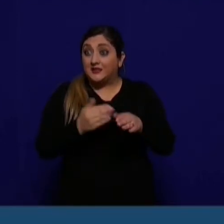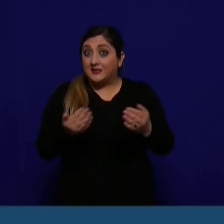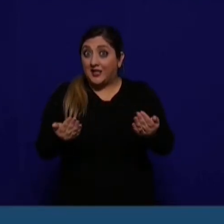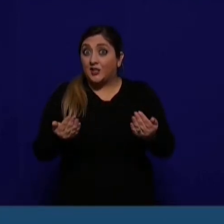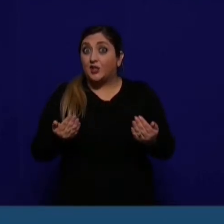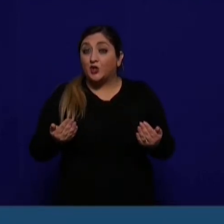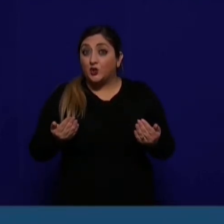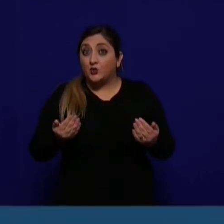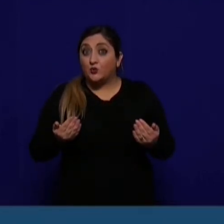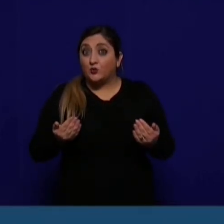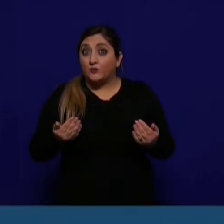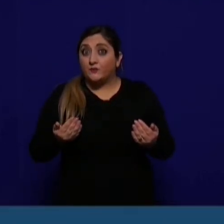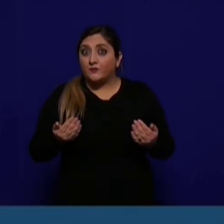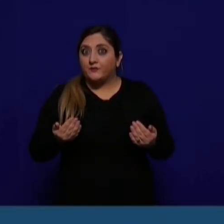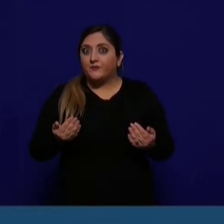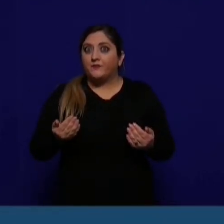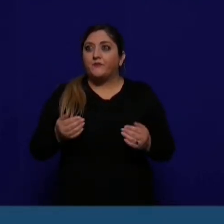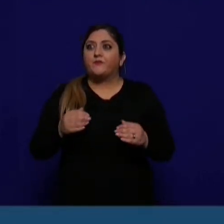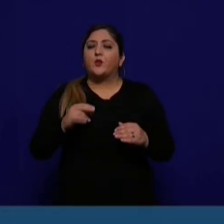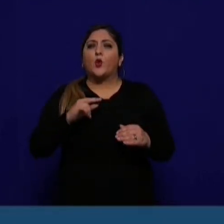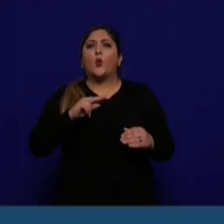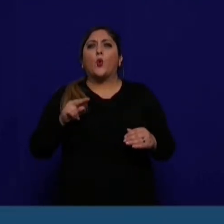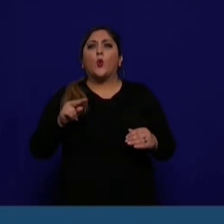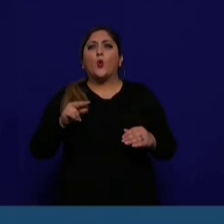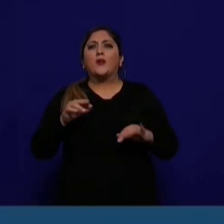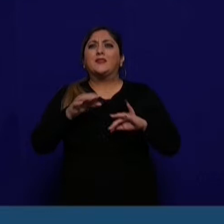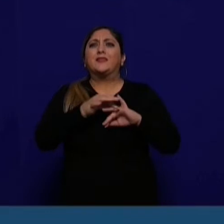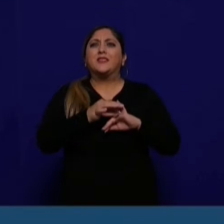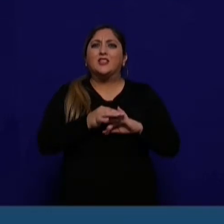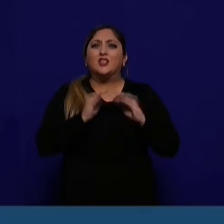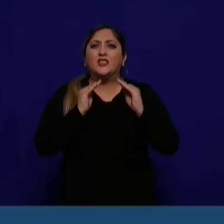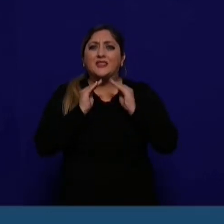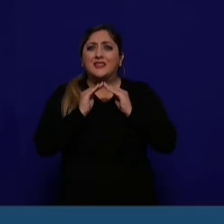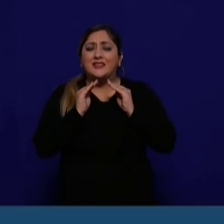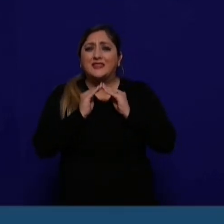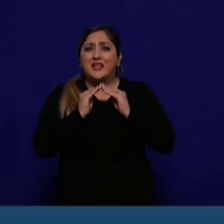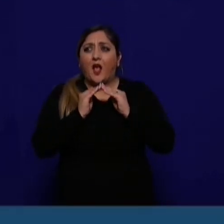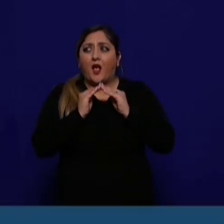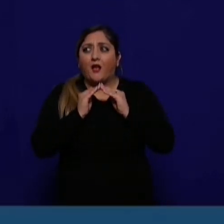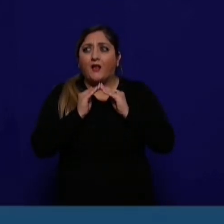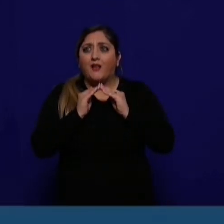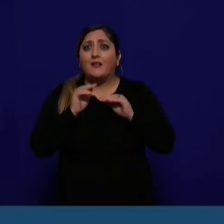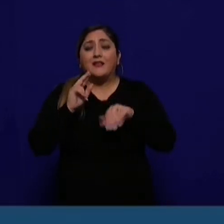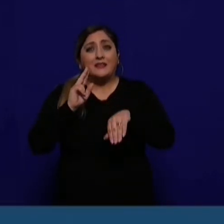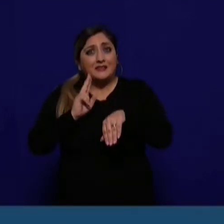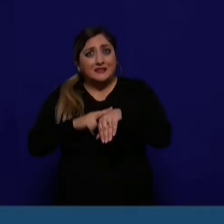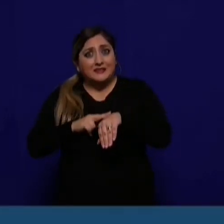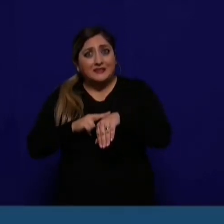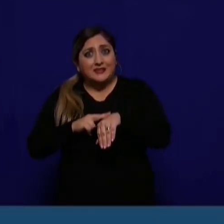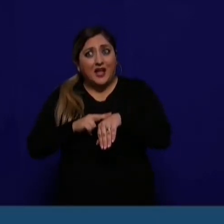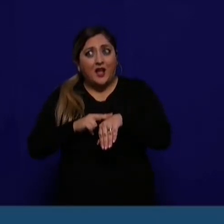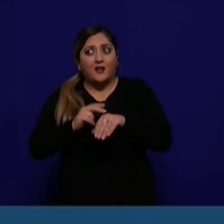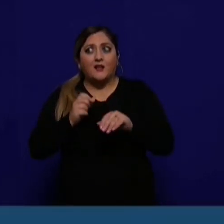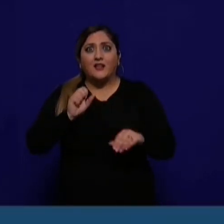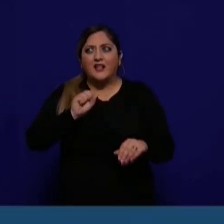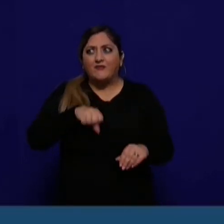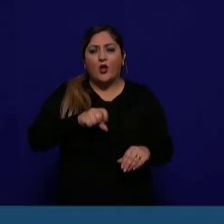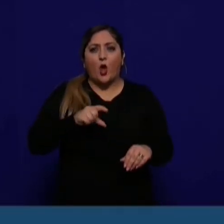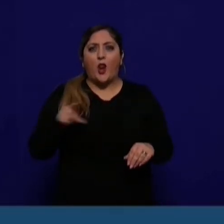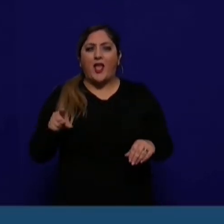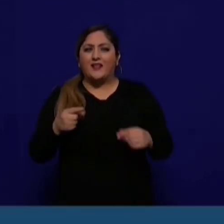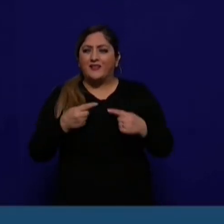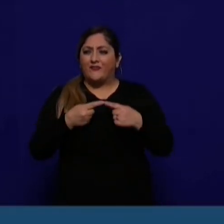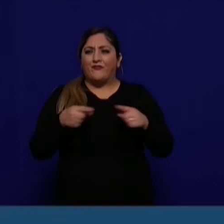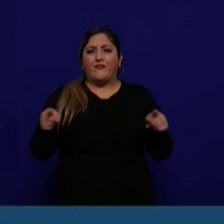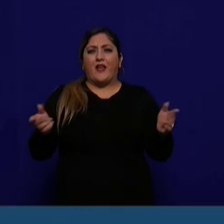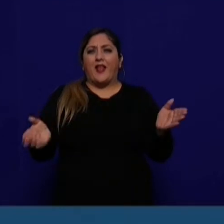holding weddings in a church can. They've even been told that their option is to marry in the registrar's hallway with just 2 witnesses. So is it safer